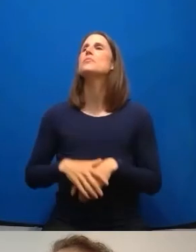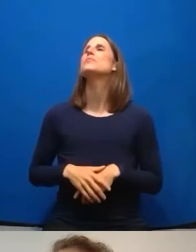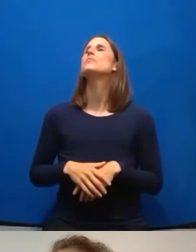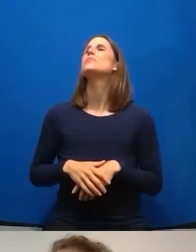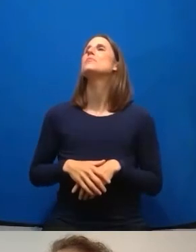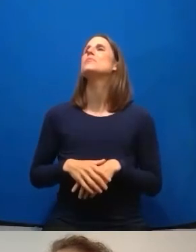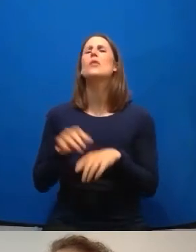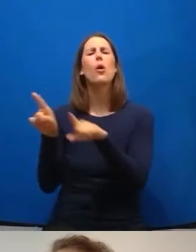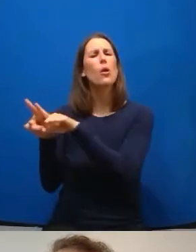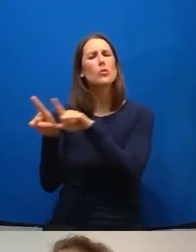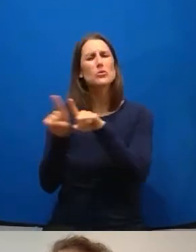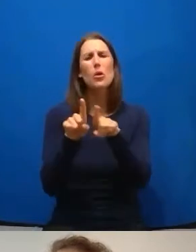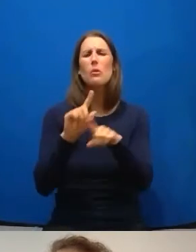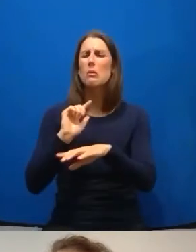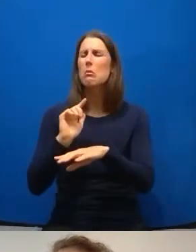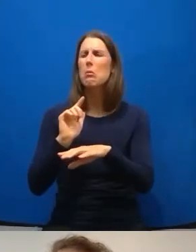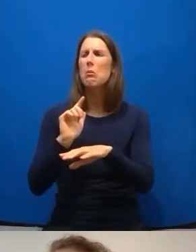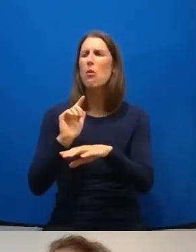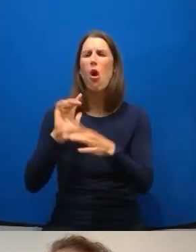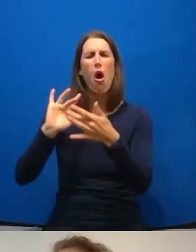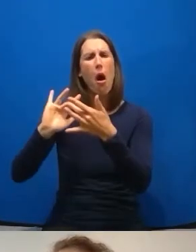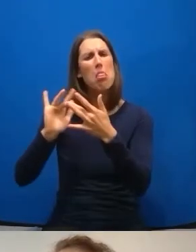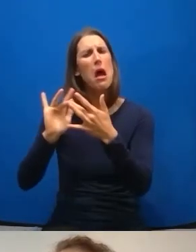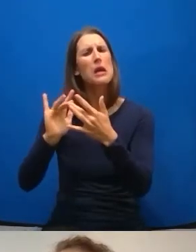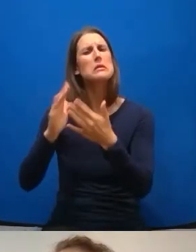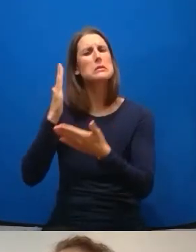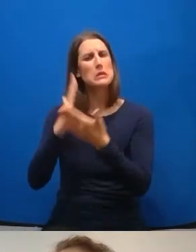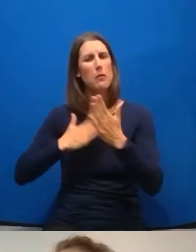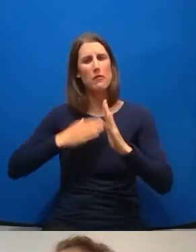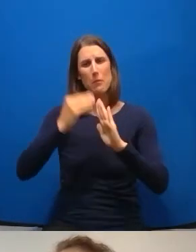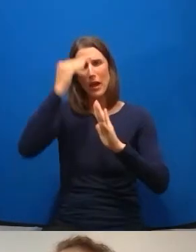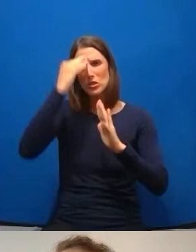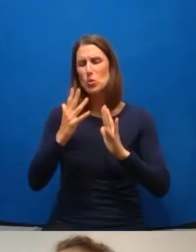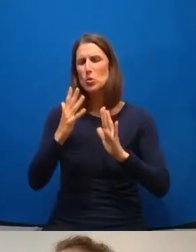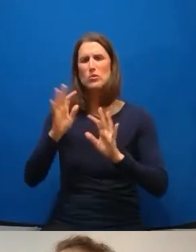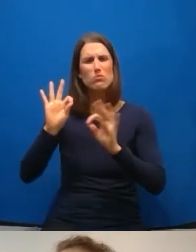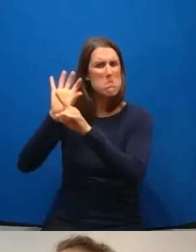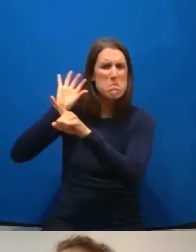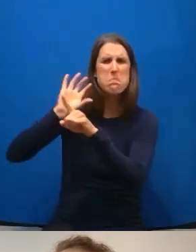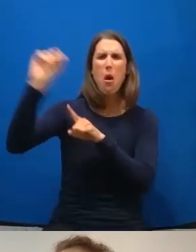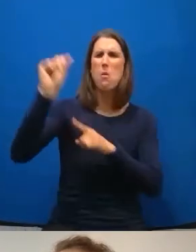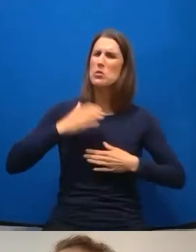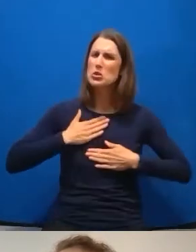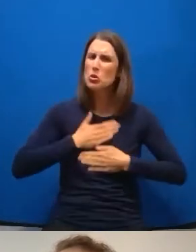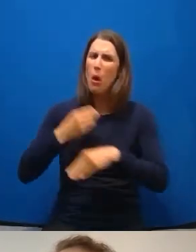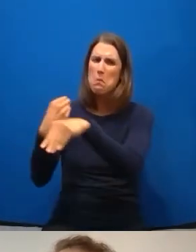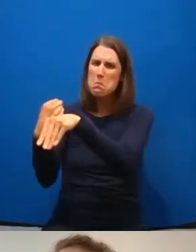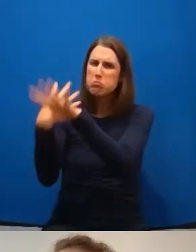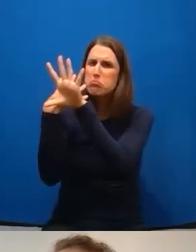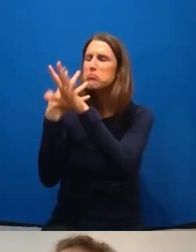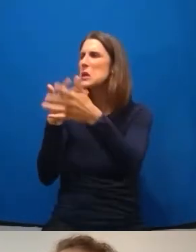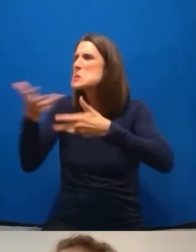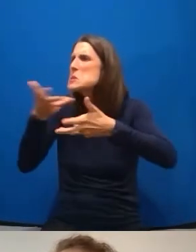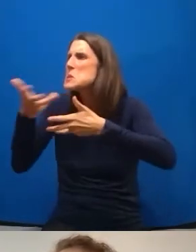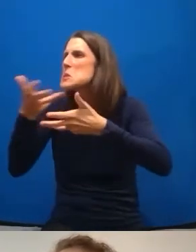even sometimes in person. So I think it's been an opportunity to discover things that we wouldn't have otherwise discovered,